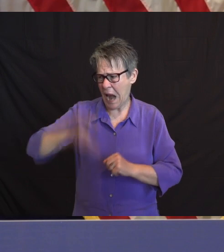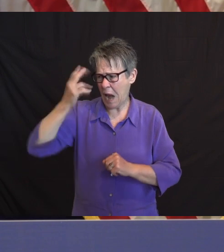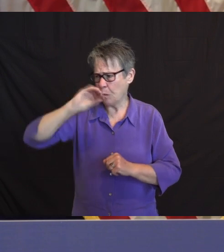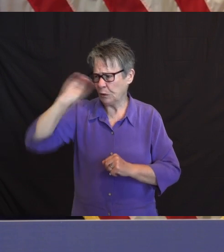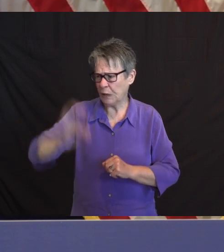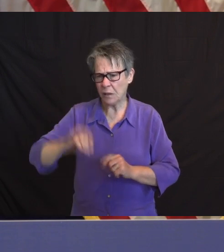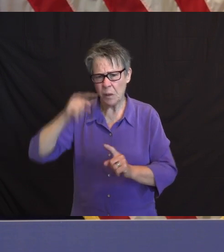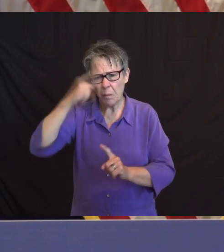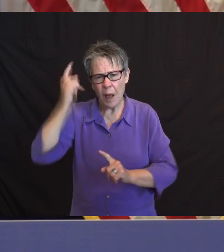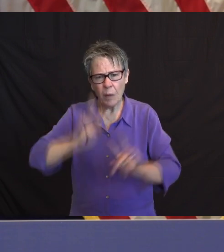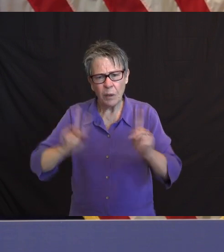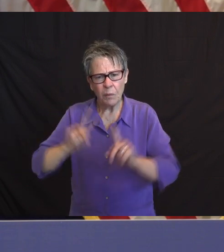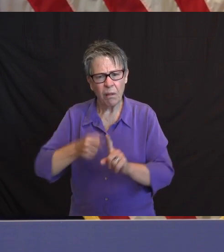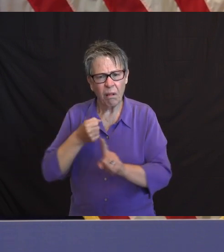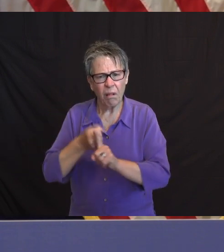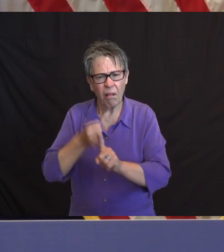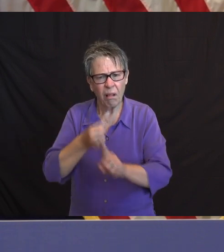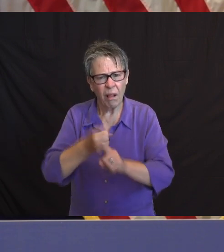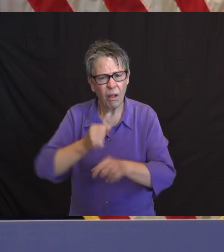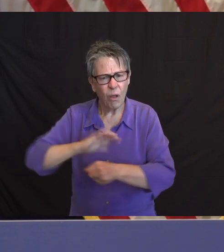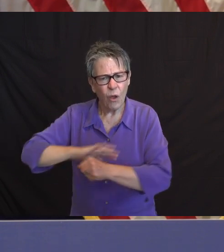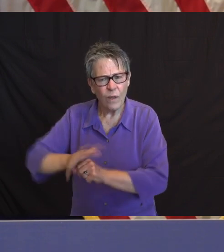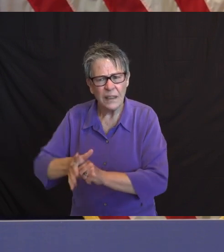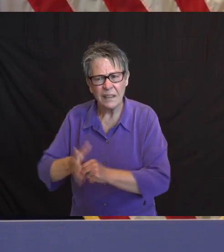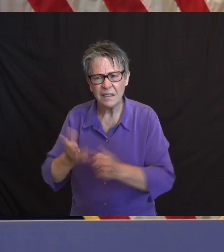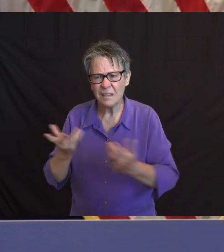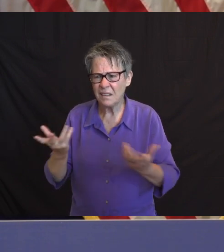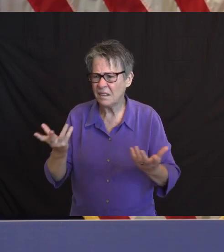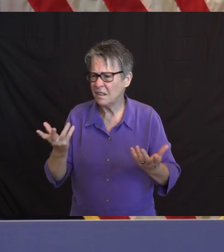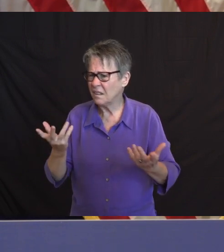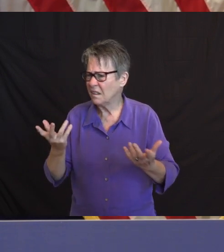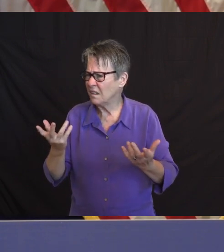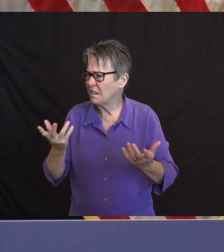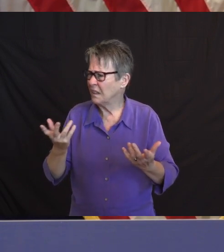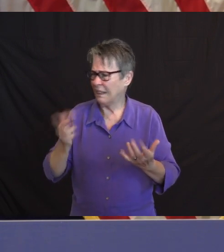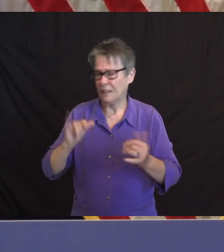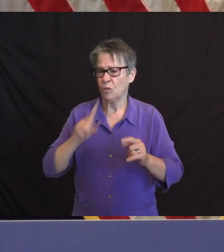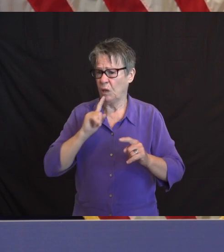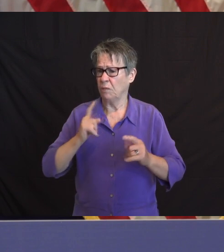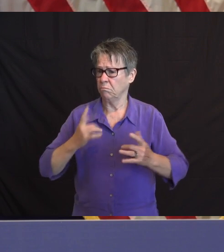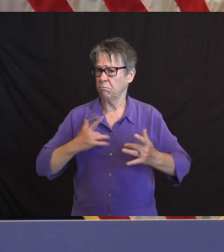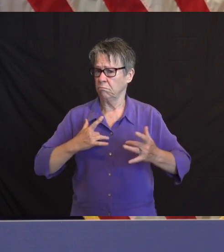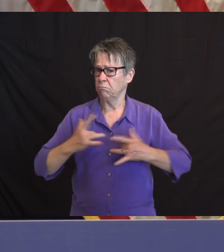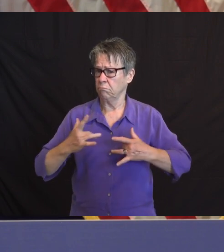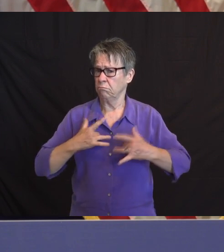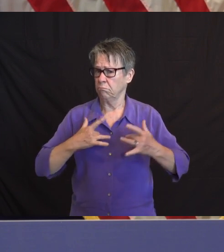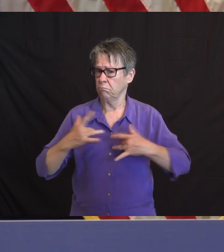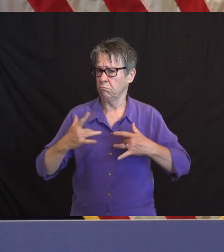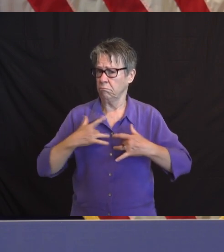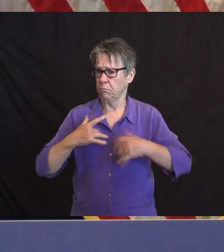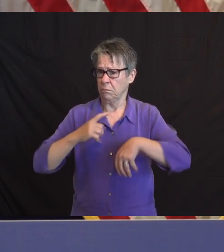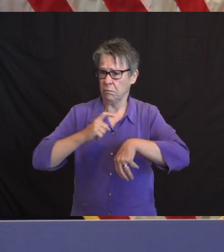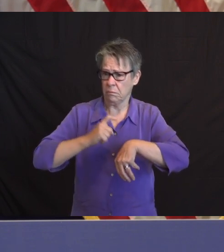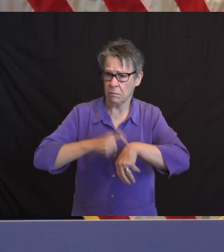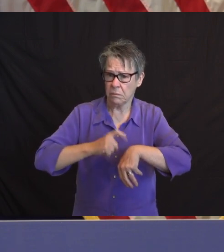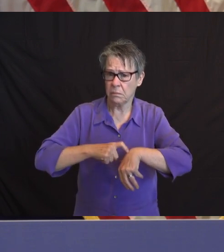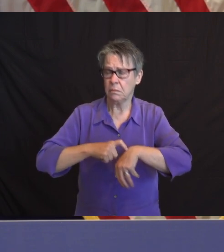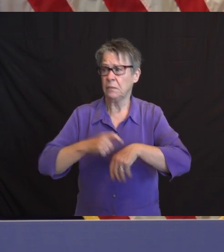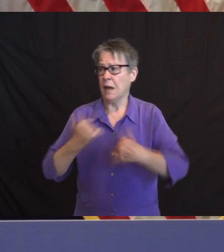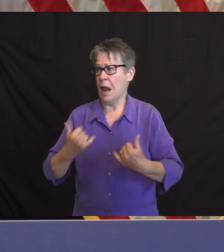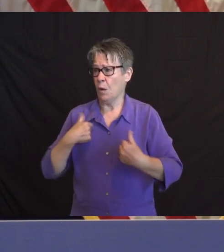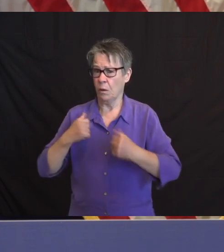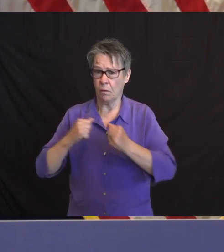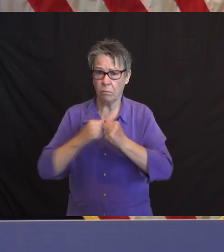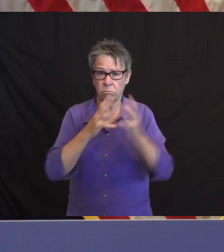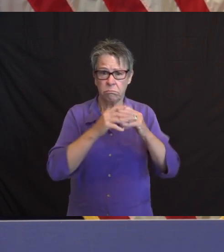gravity, momentous moment in our nation's history. Now, do I want everybody to be